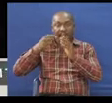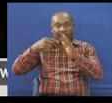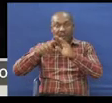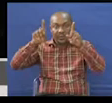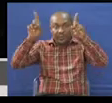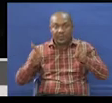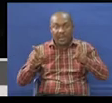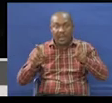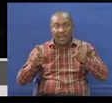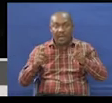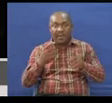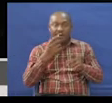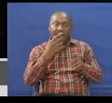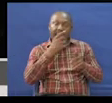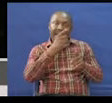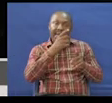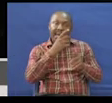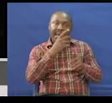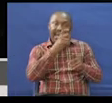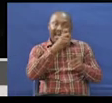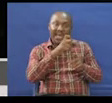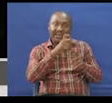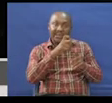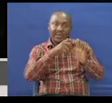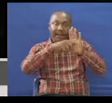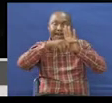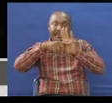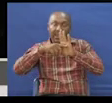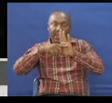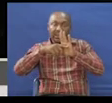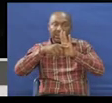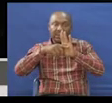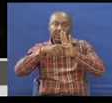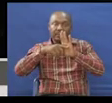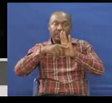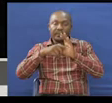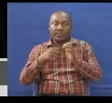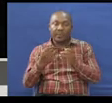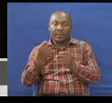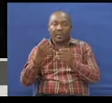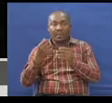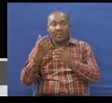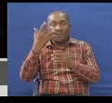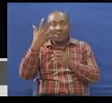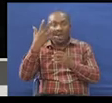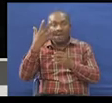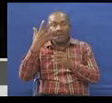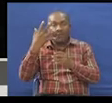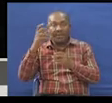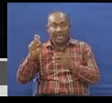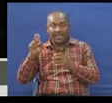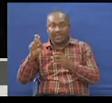X minus, we have 5x here. We have taken x out. It's the same as dividing